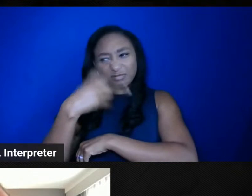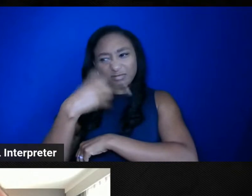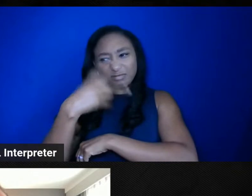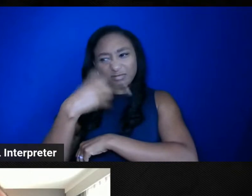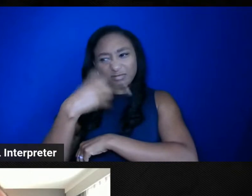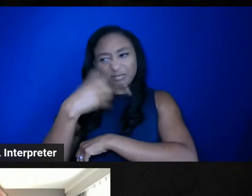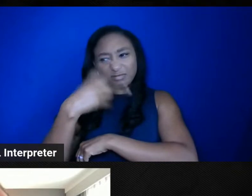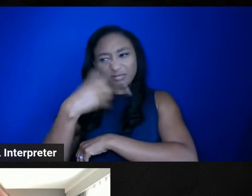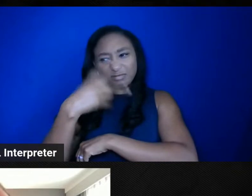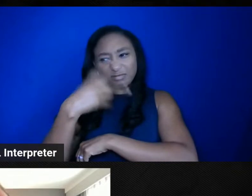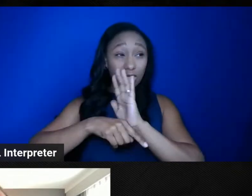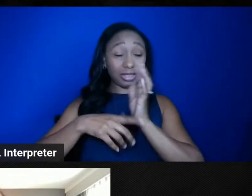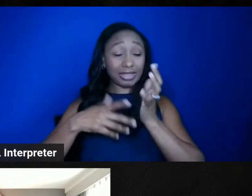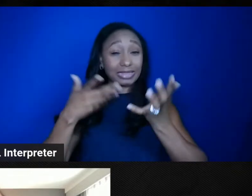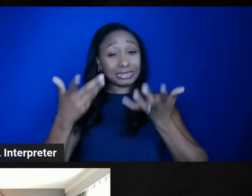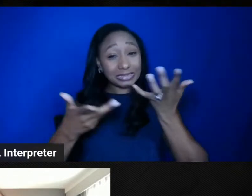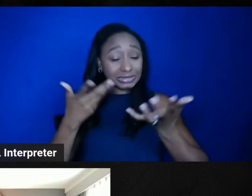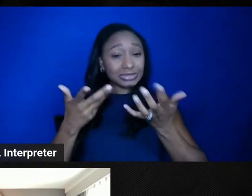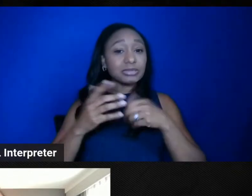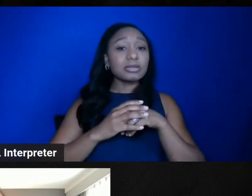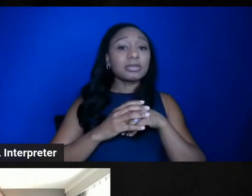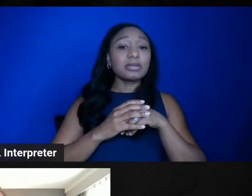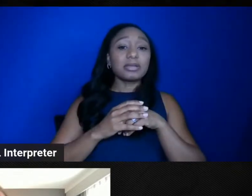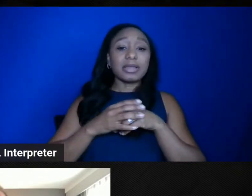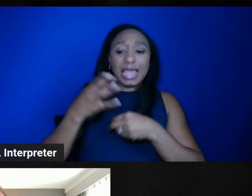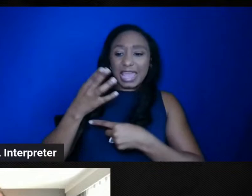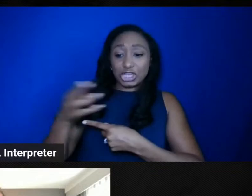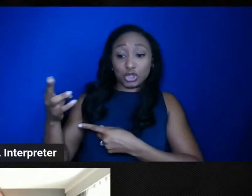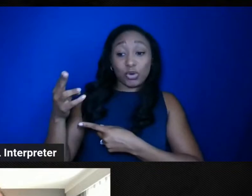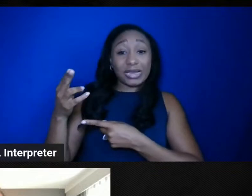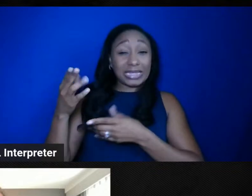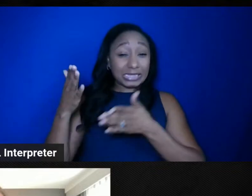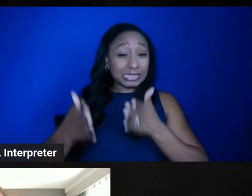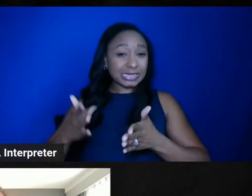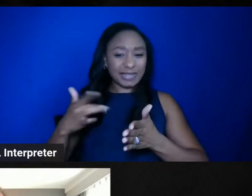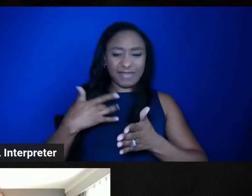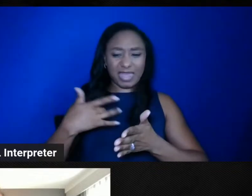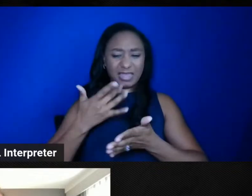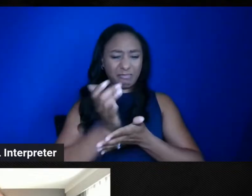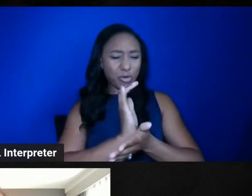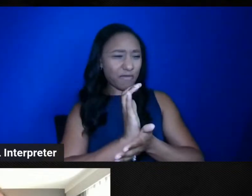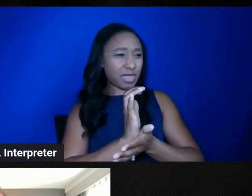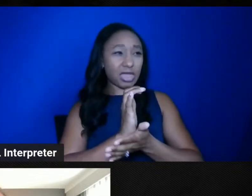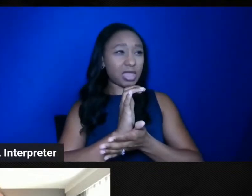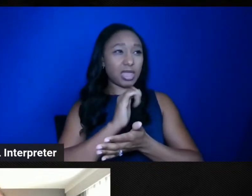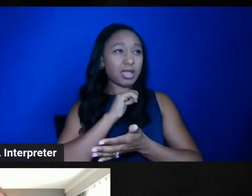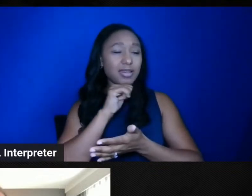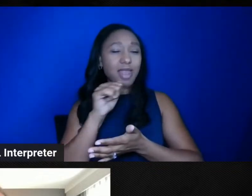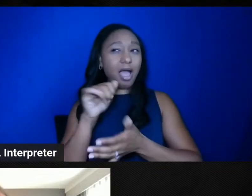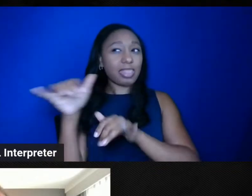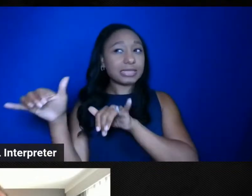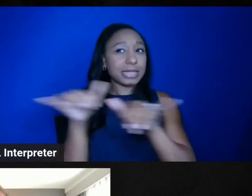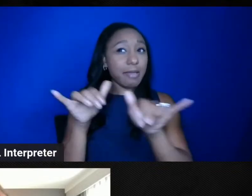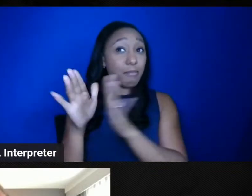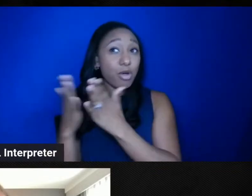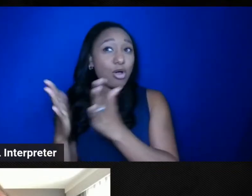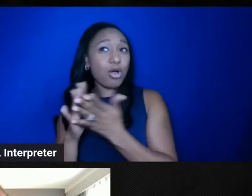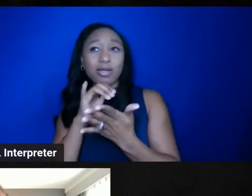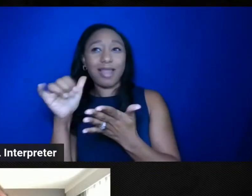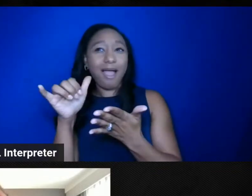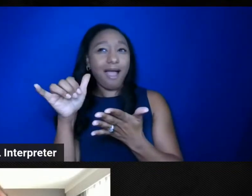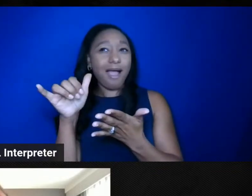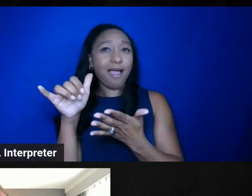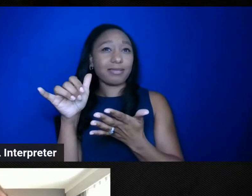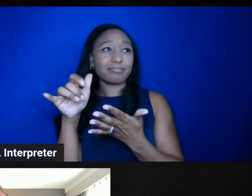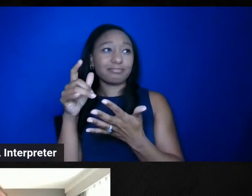movie. A lot of historians often hate a lot of historical movies because they get so many things wrong. But the movie of 12 Years a Slave,